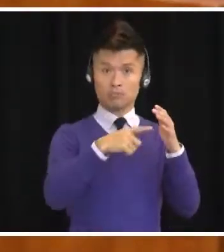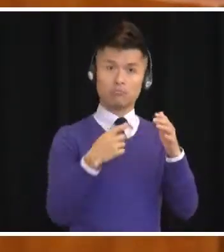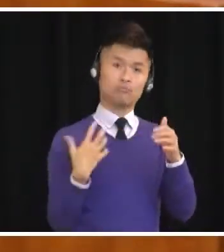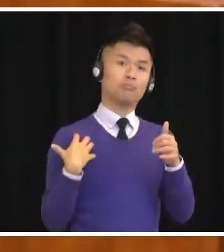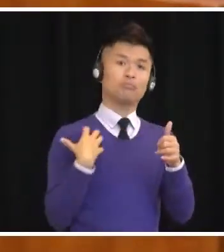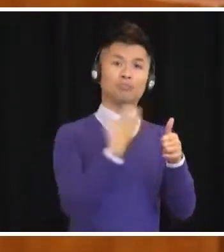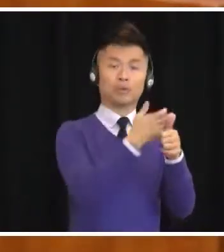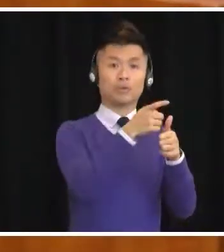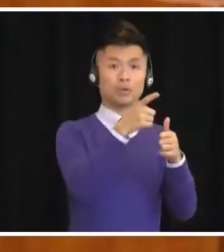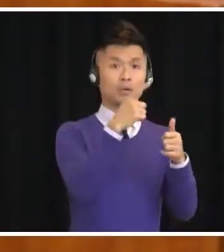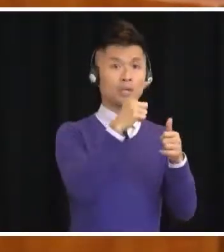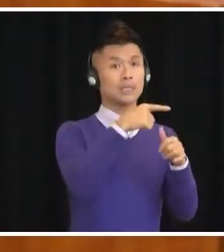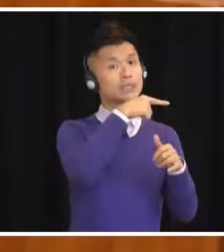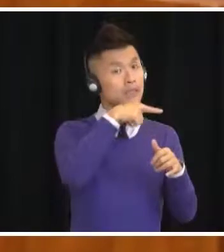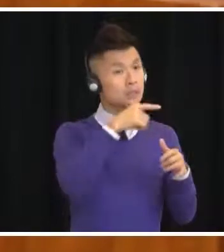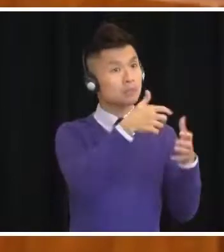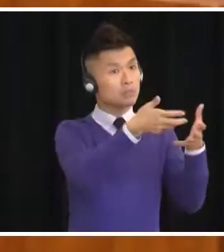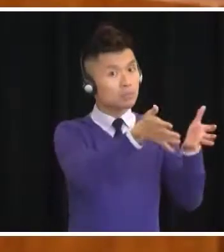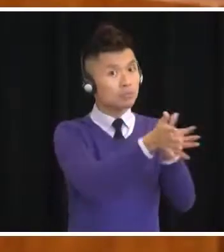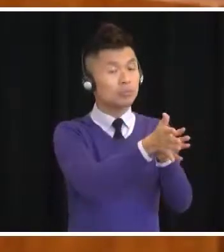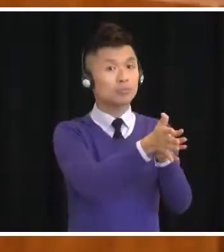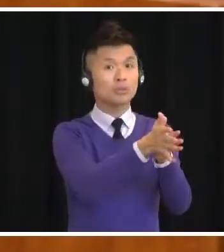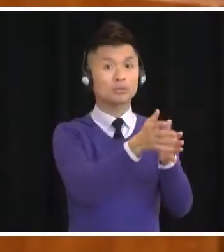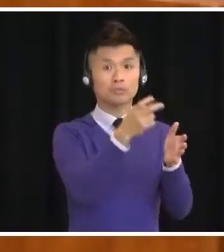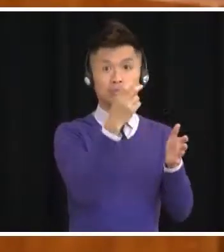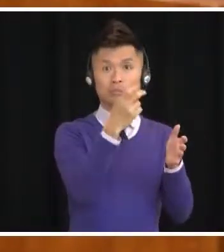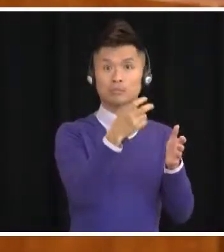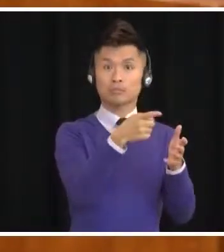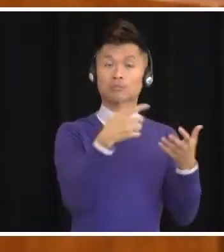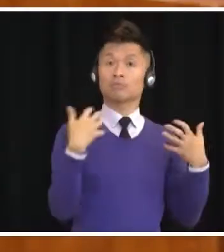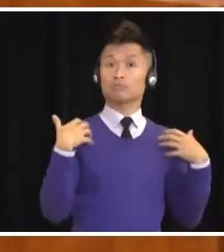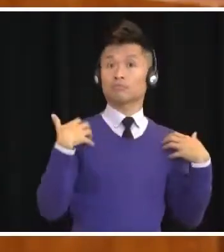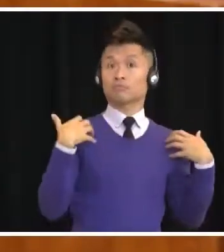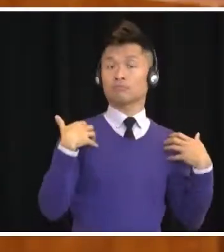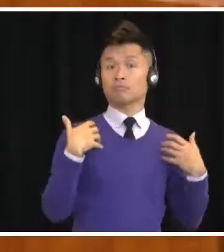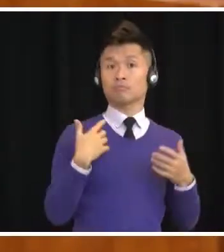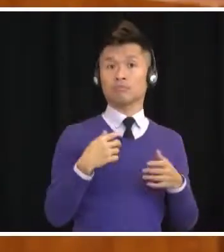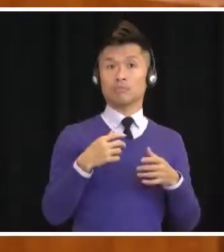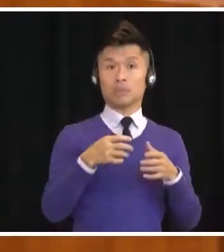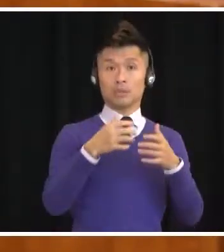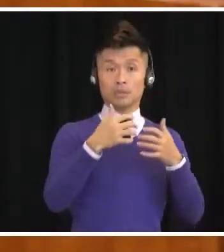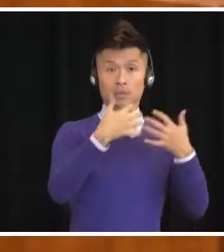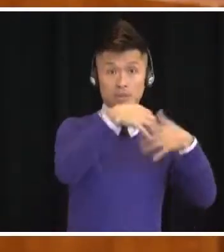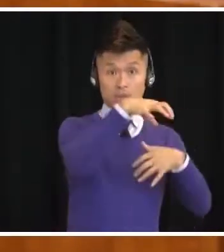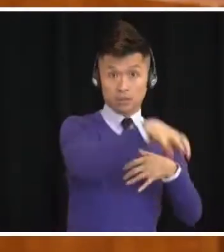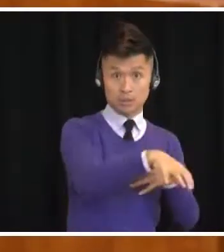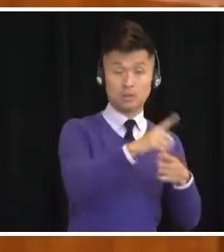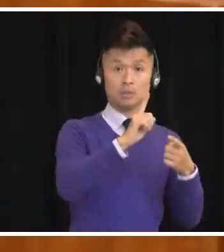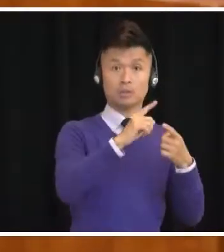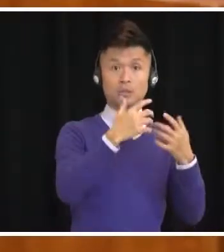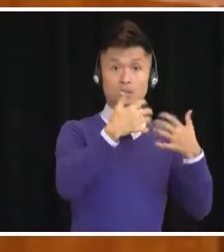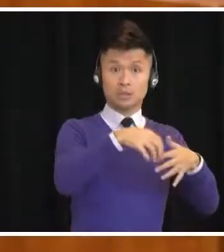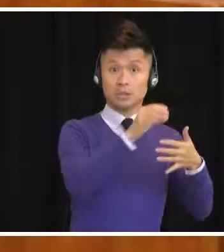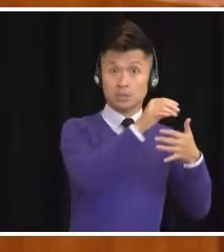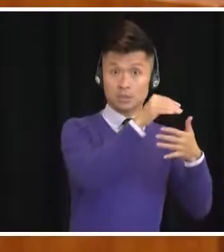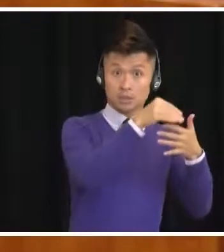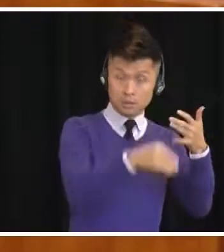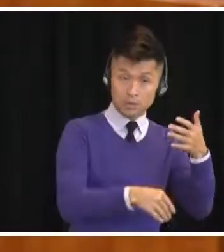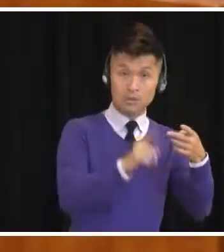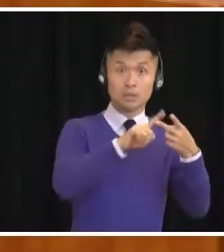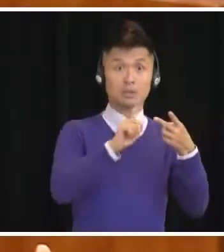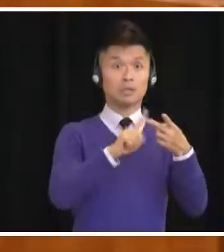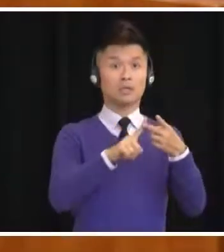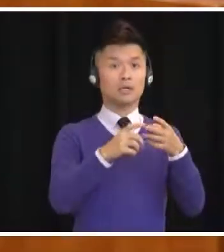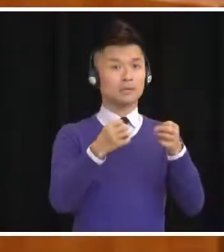revisions to existing laws. In the wake of necessary legal amendments and